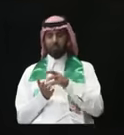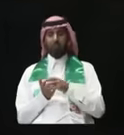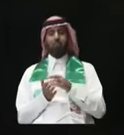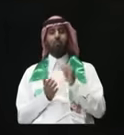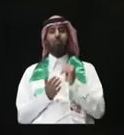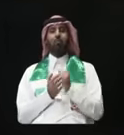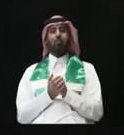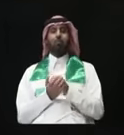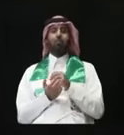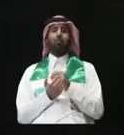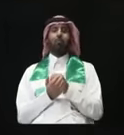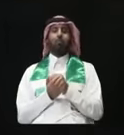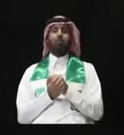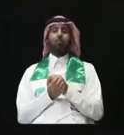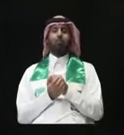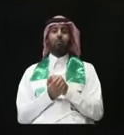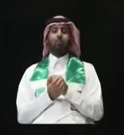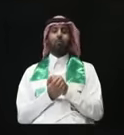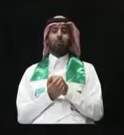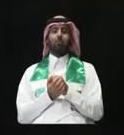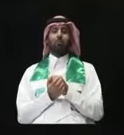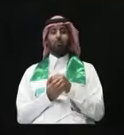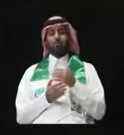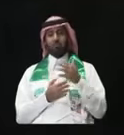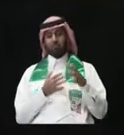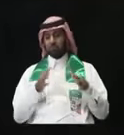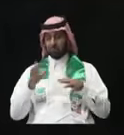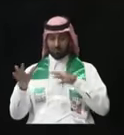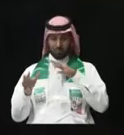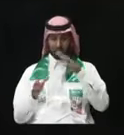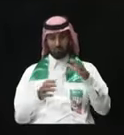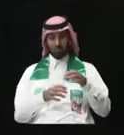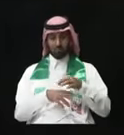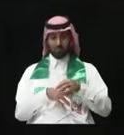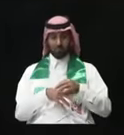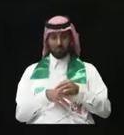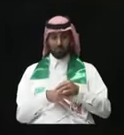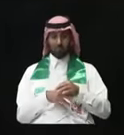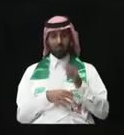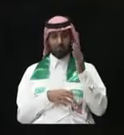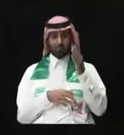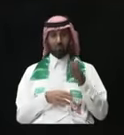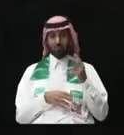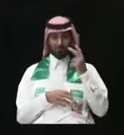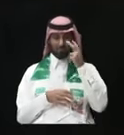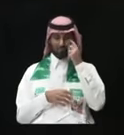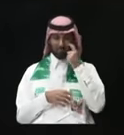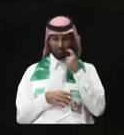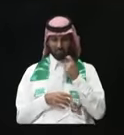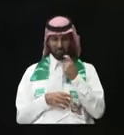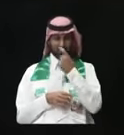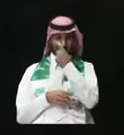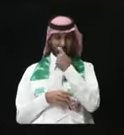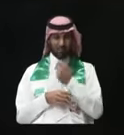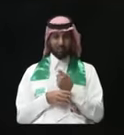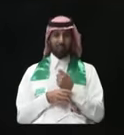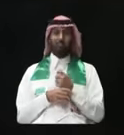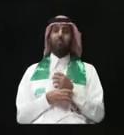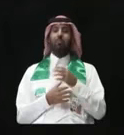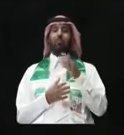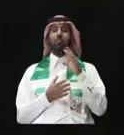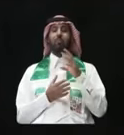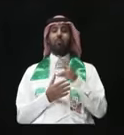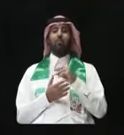off, it was setting off. All the people on the train cried. So it was setting